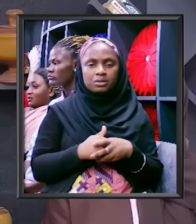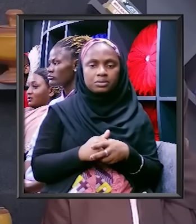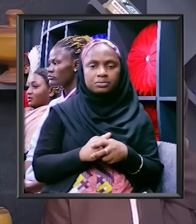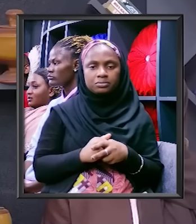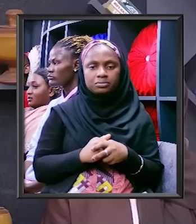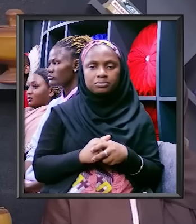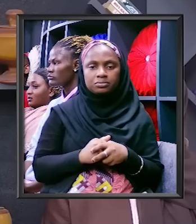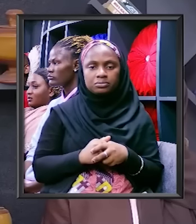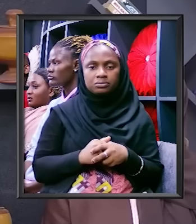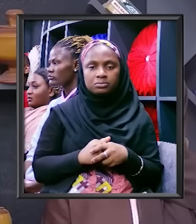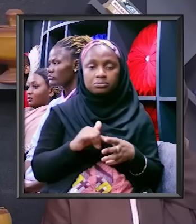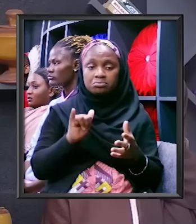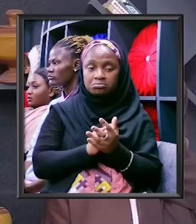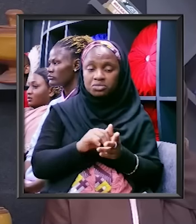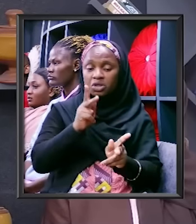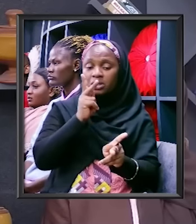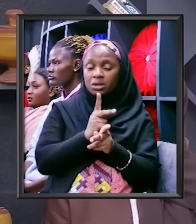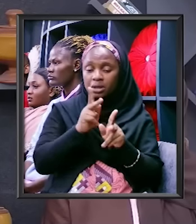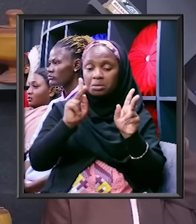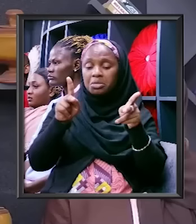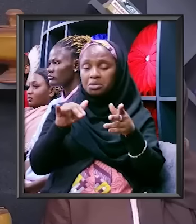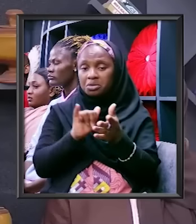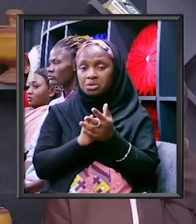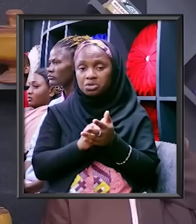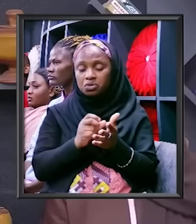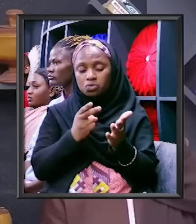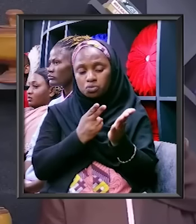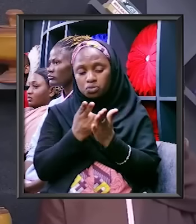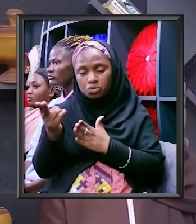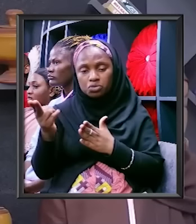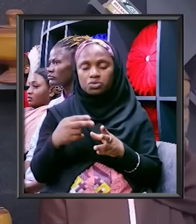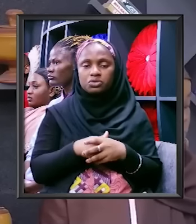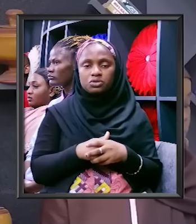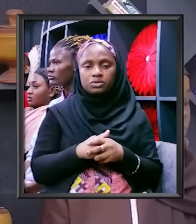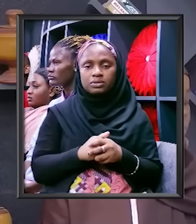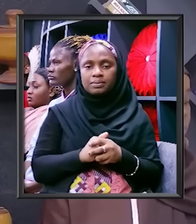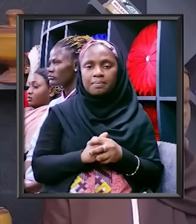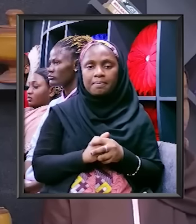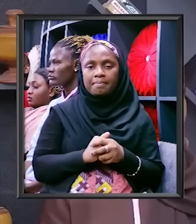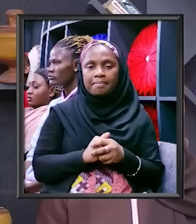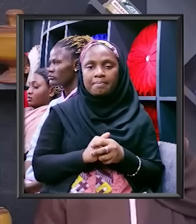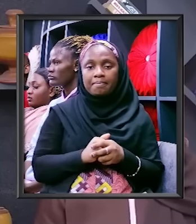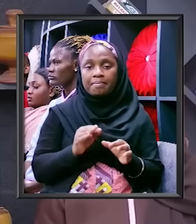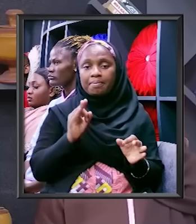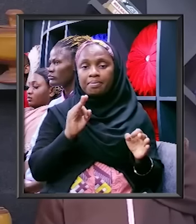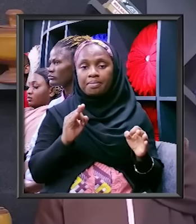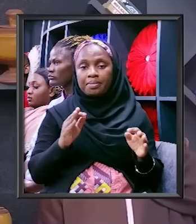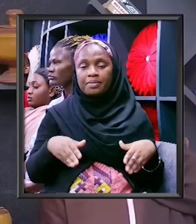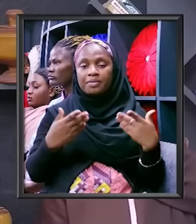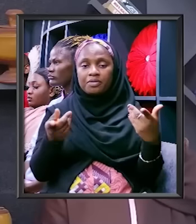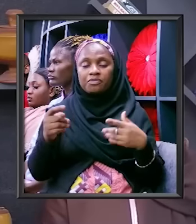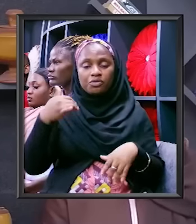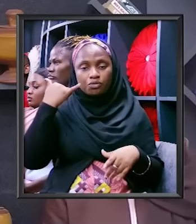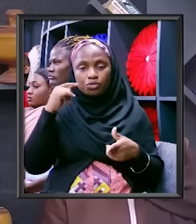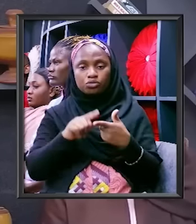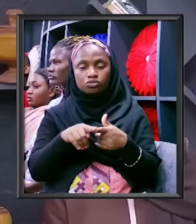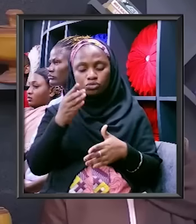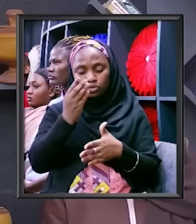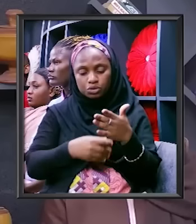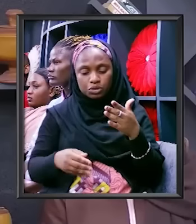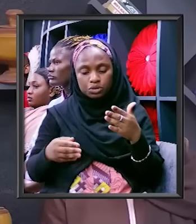So now the kind people where you go trust be this. Ogaranya. Yes, ordinary president. Give the phone to somebody.